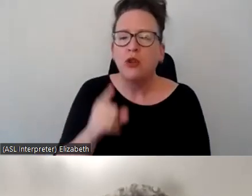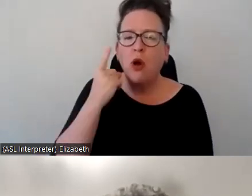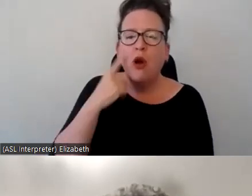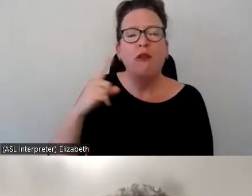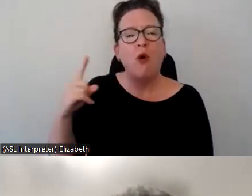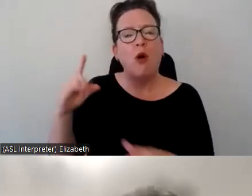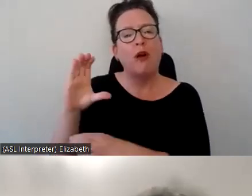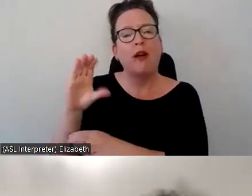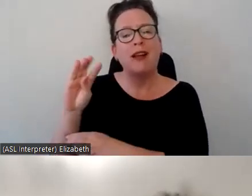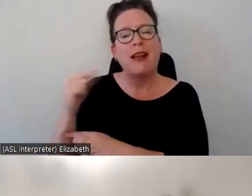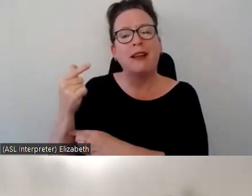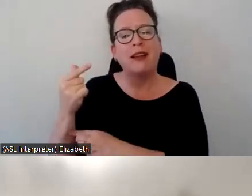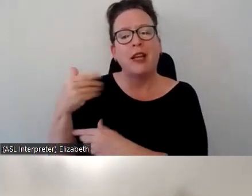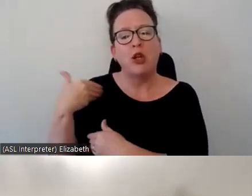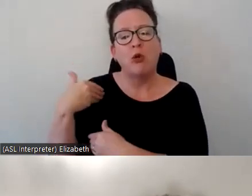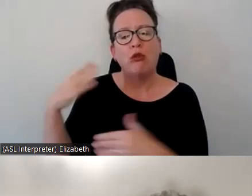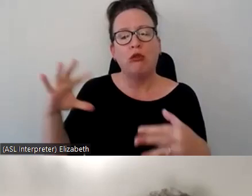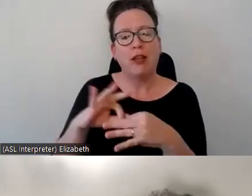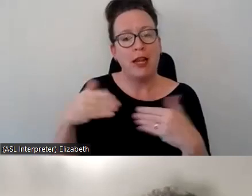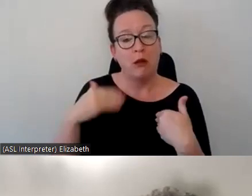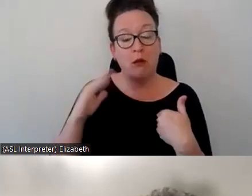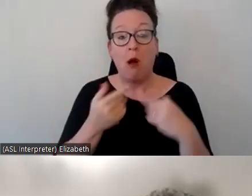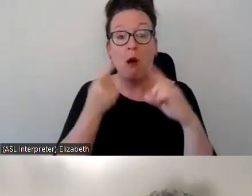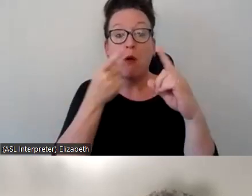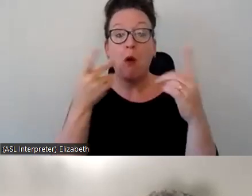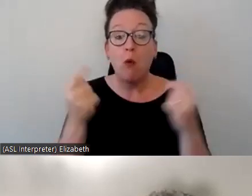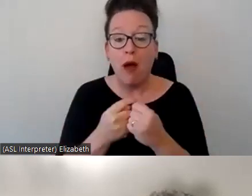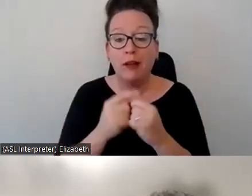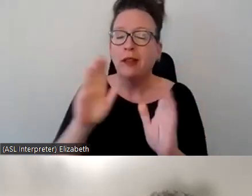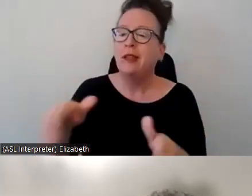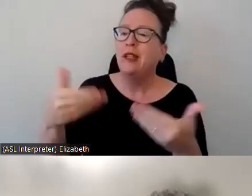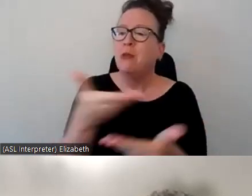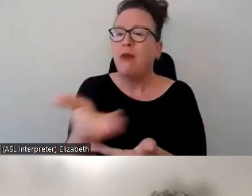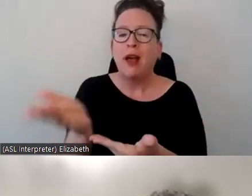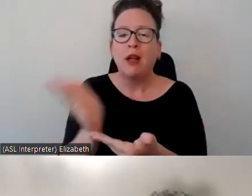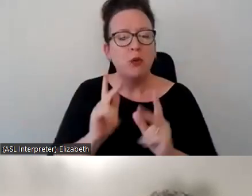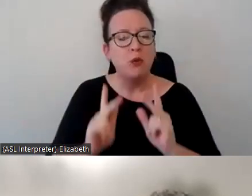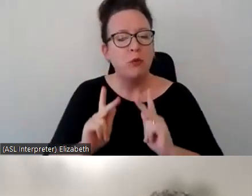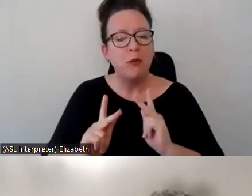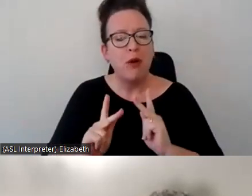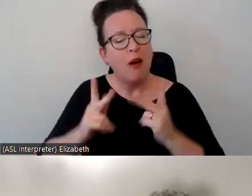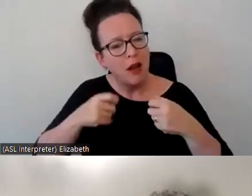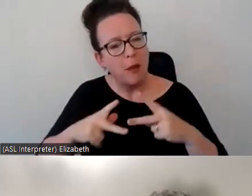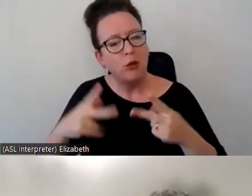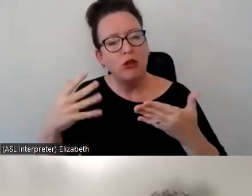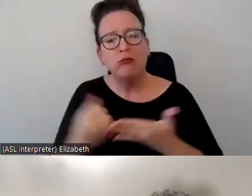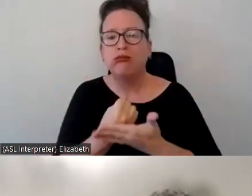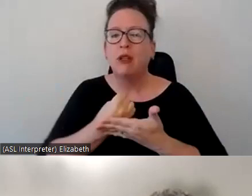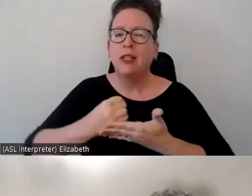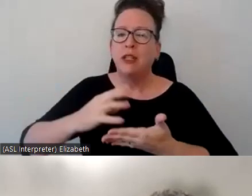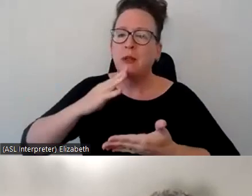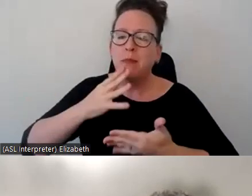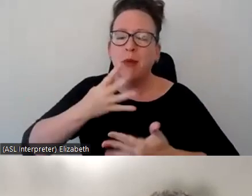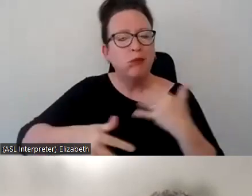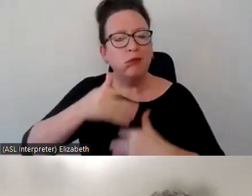we are trying to accomplish here is to give you folks a chance to speak to people that are maybe familiar